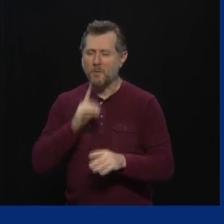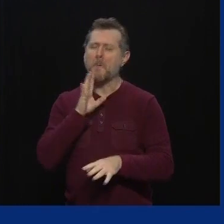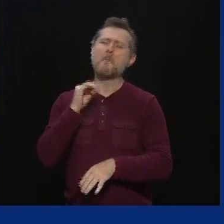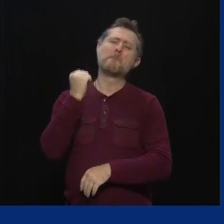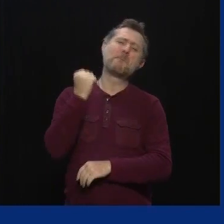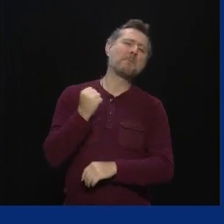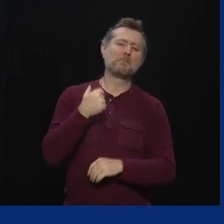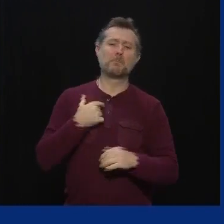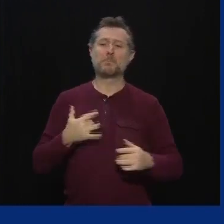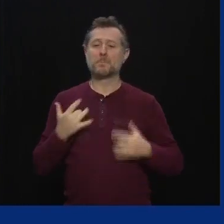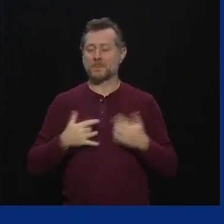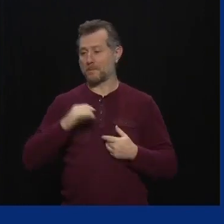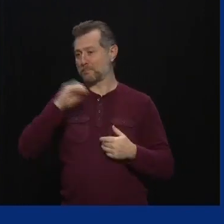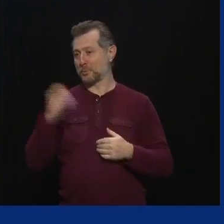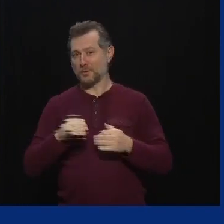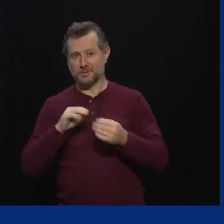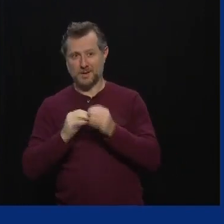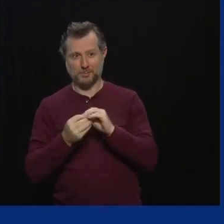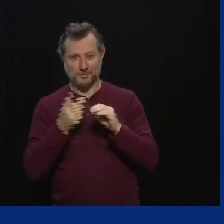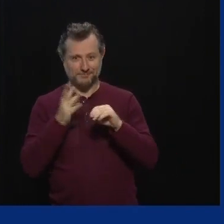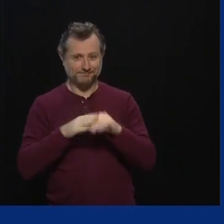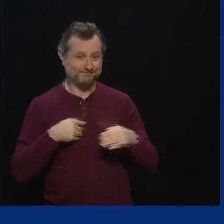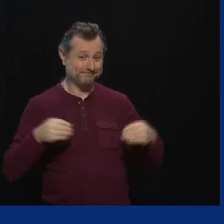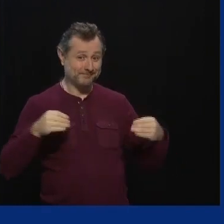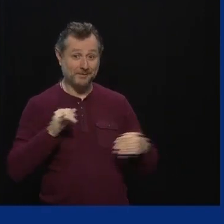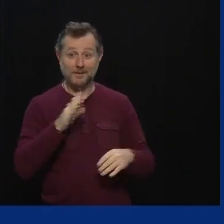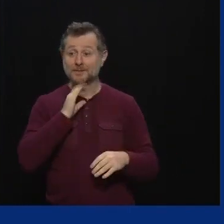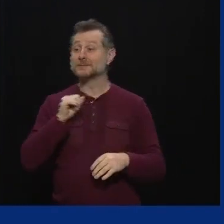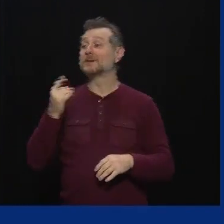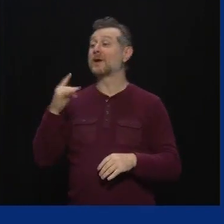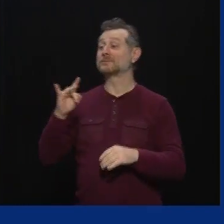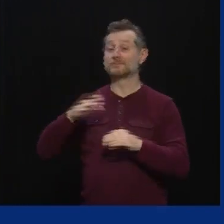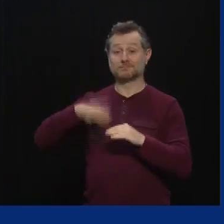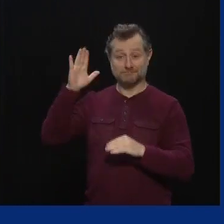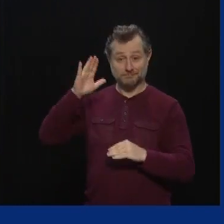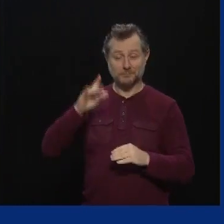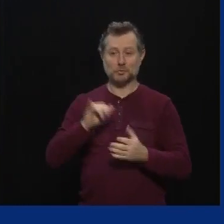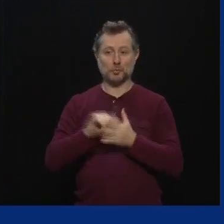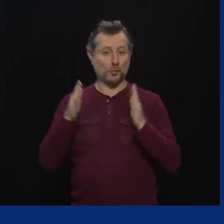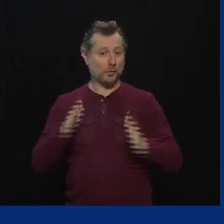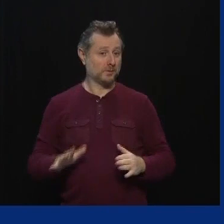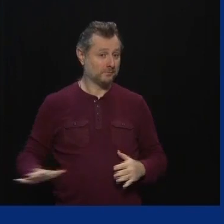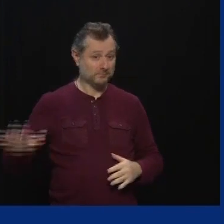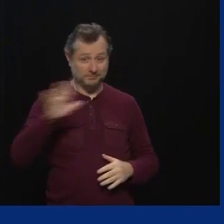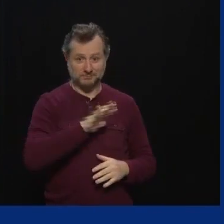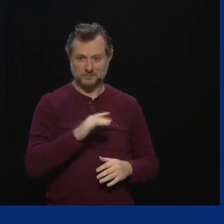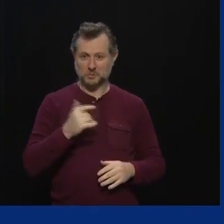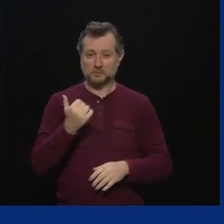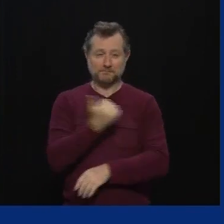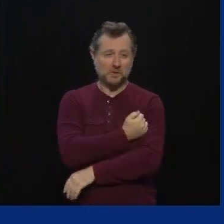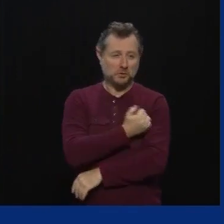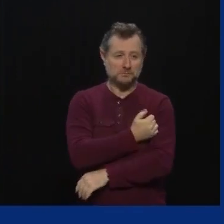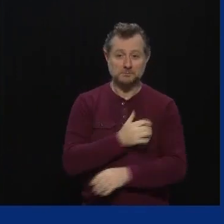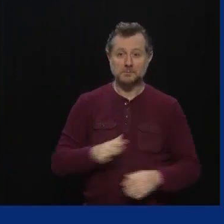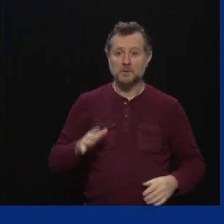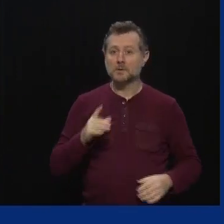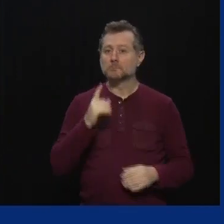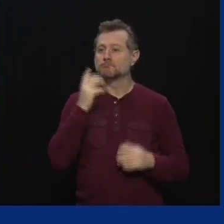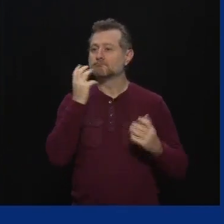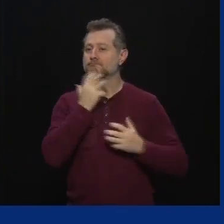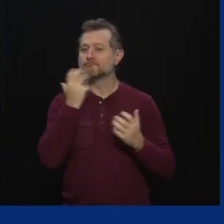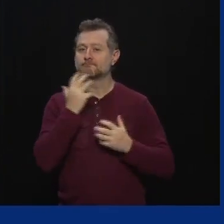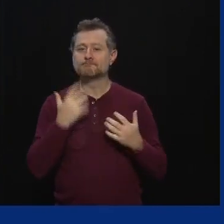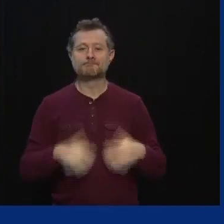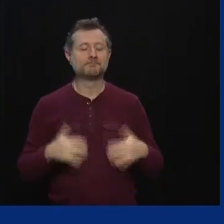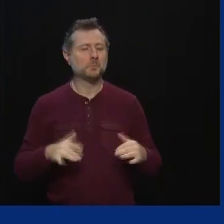yes. 85% of New Yorkers over 18 have had at least one dose of the vaccine, which is quite extraordinary, and I'm really excited